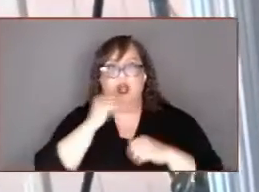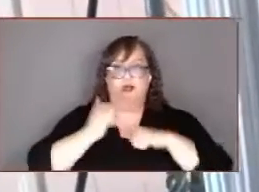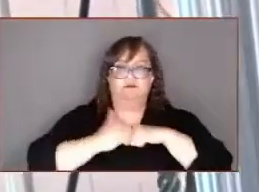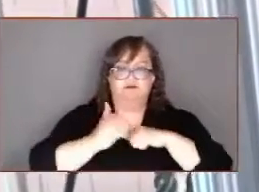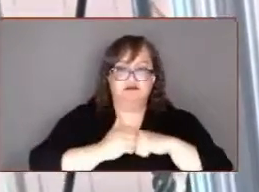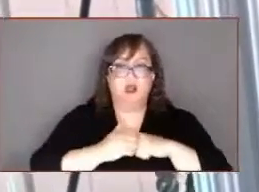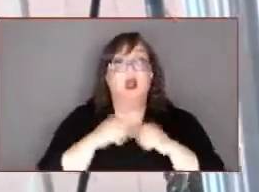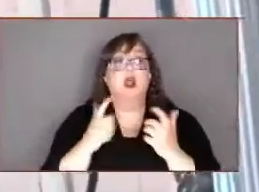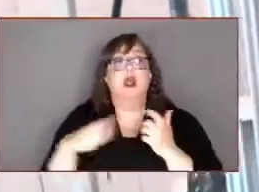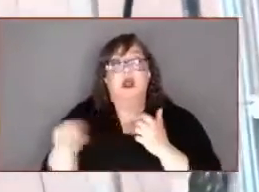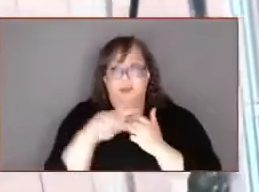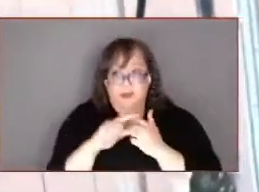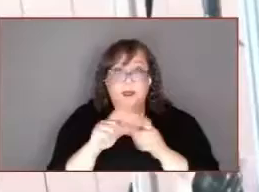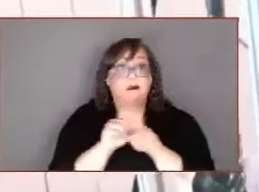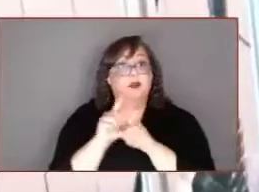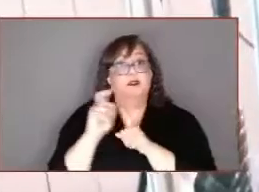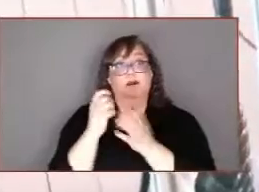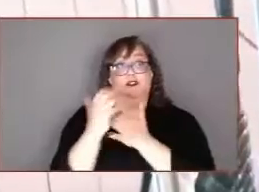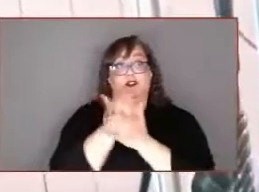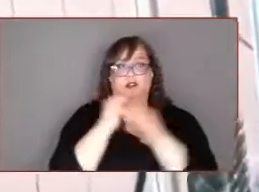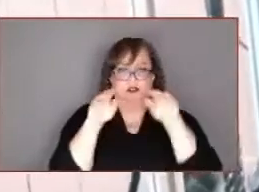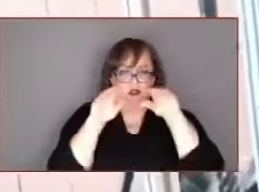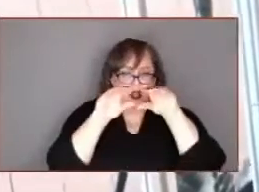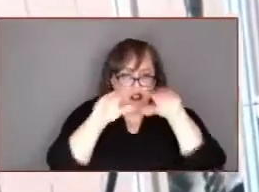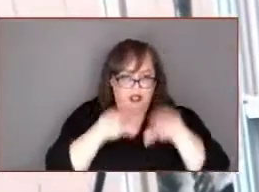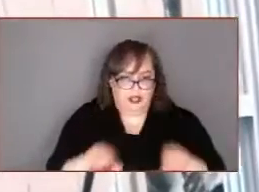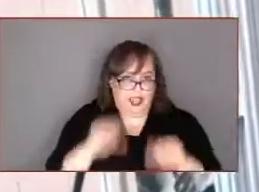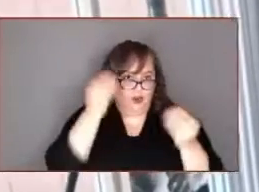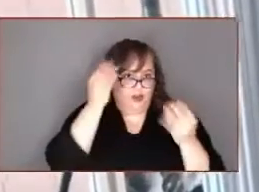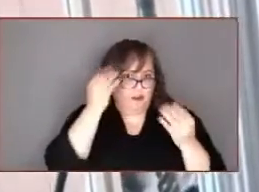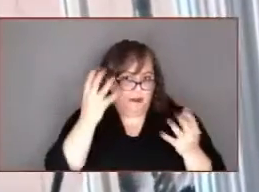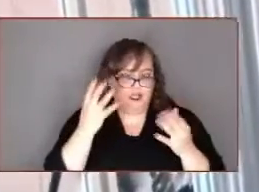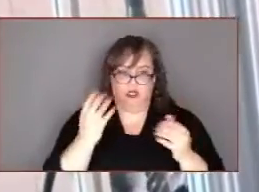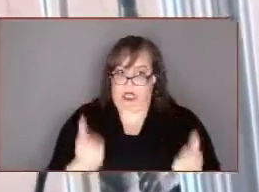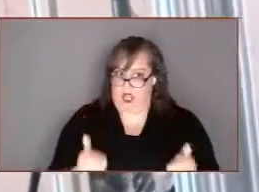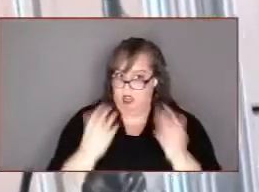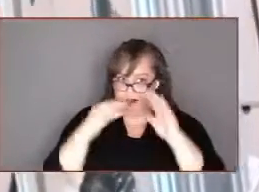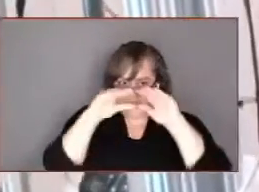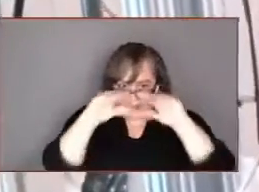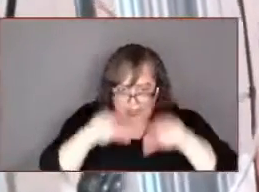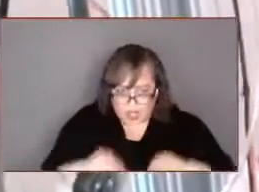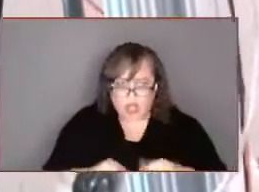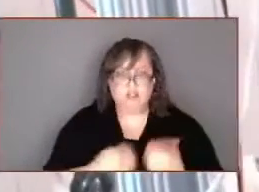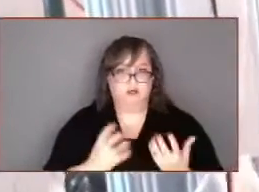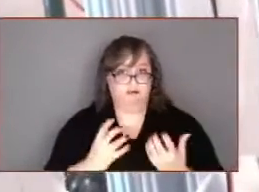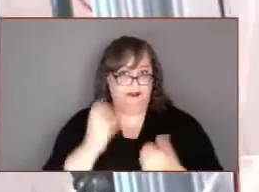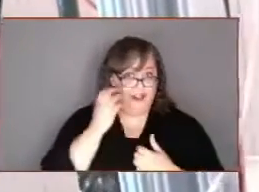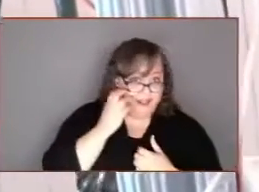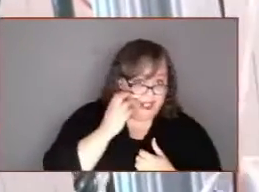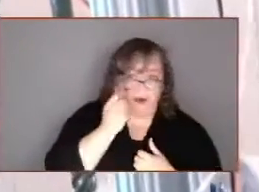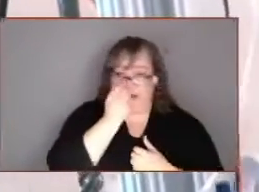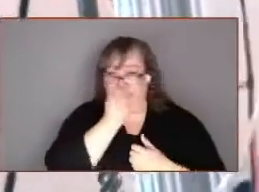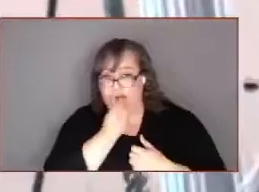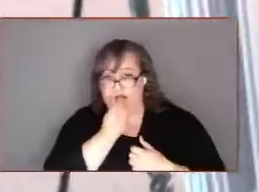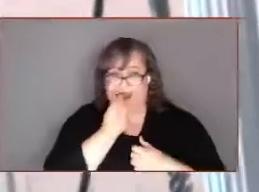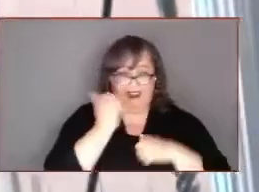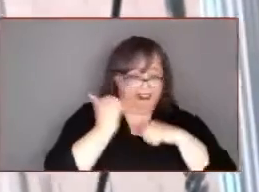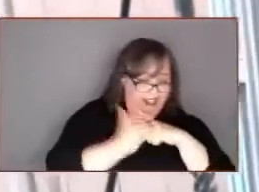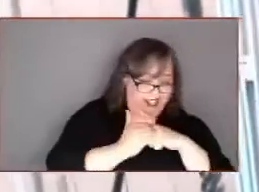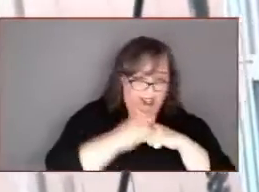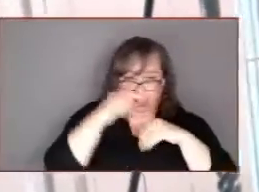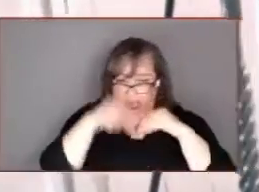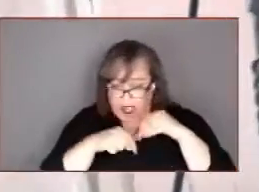drilling through, how many layers there are, how thick they are, how dense they are, and they'll use this information to create a